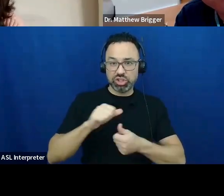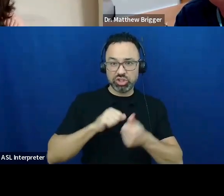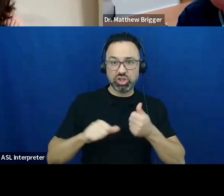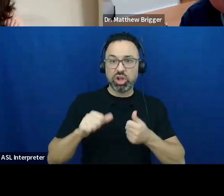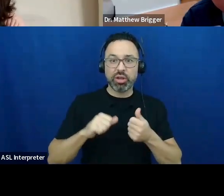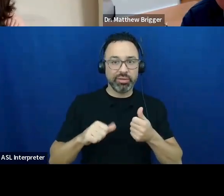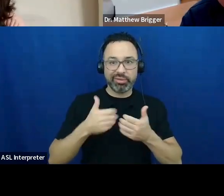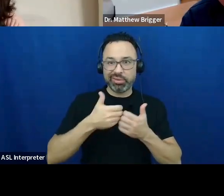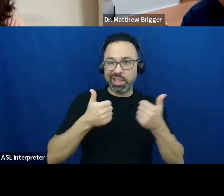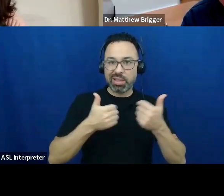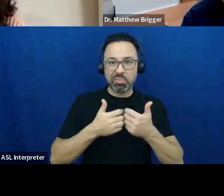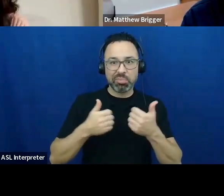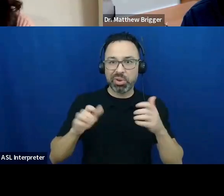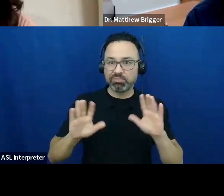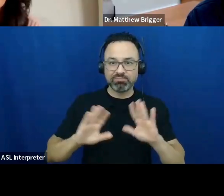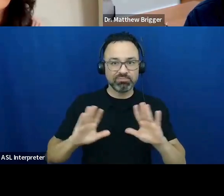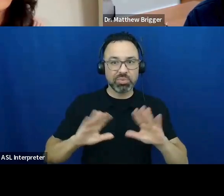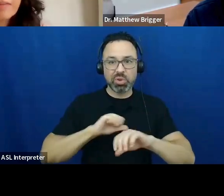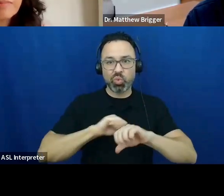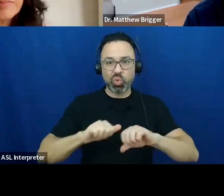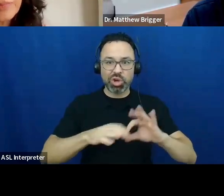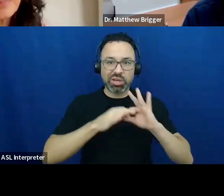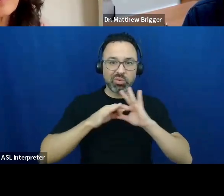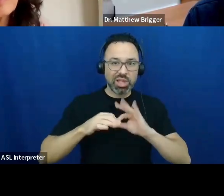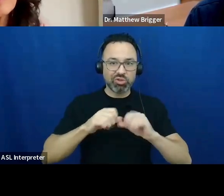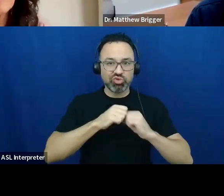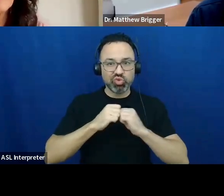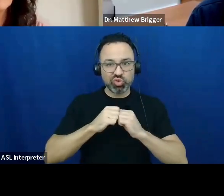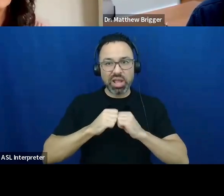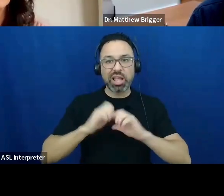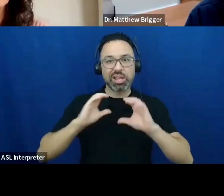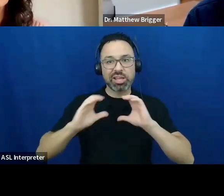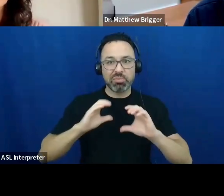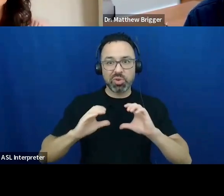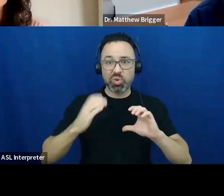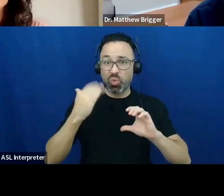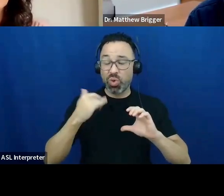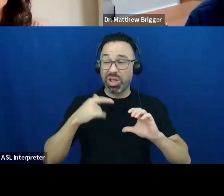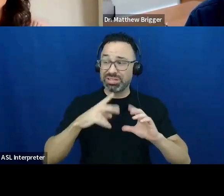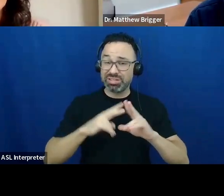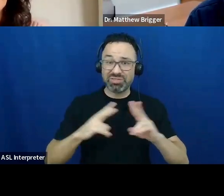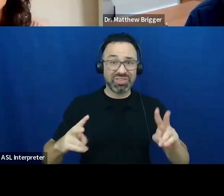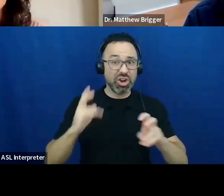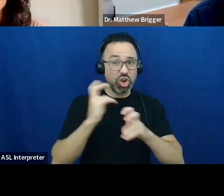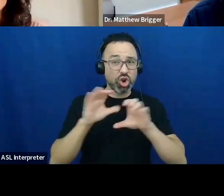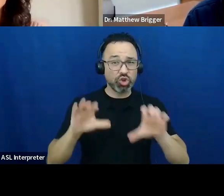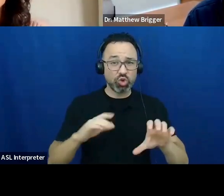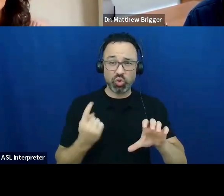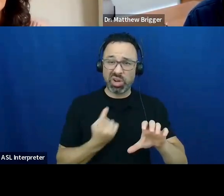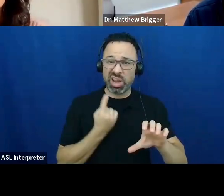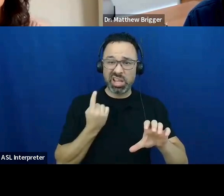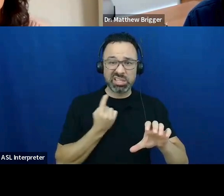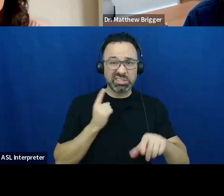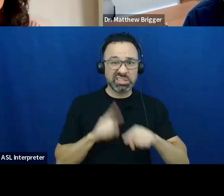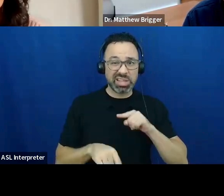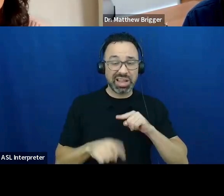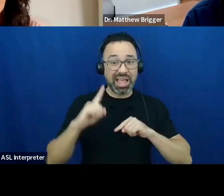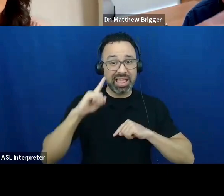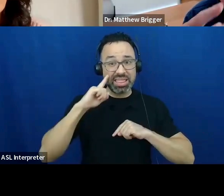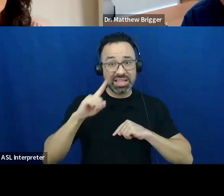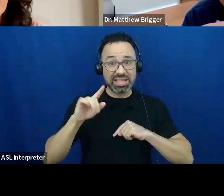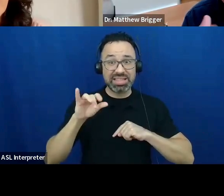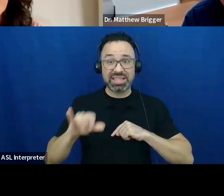they have to have some sort of working relationship where they can communicate because this stuff's way too hard to do in isolation. And I think, and that's